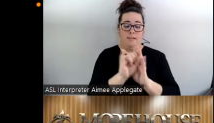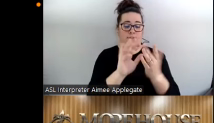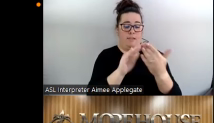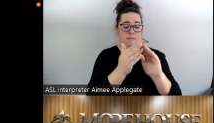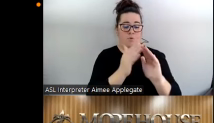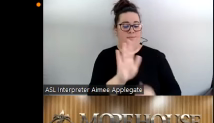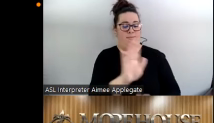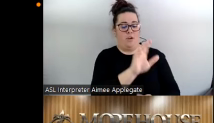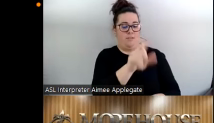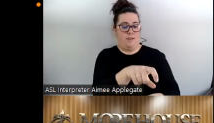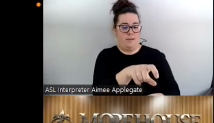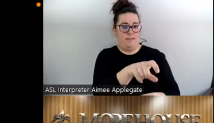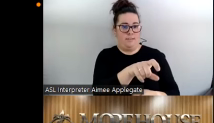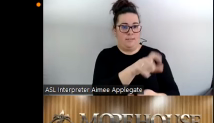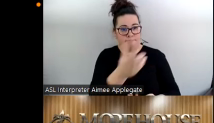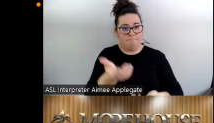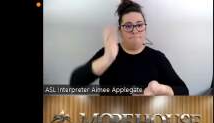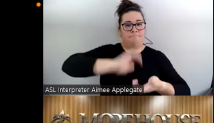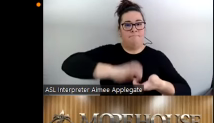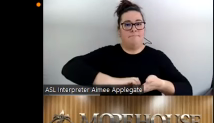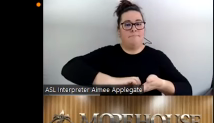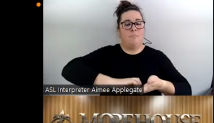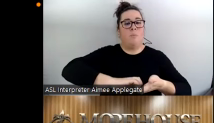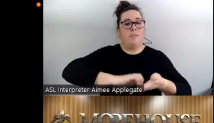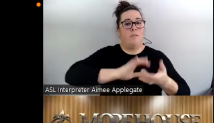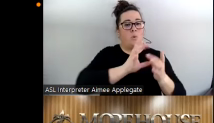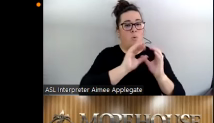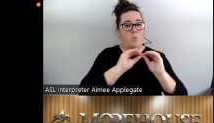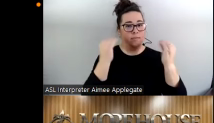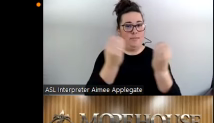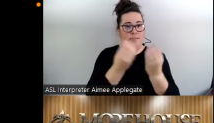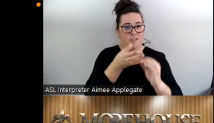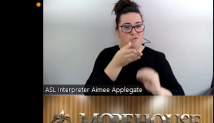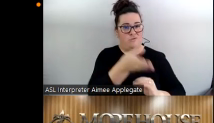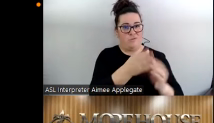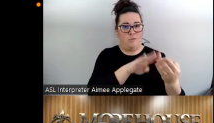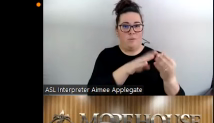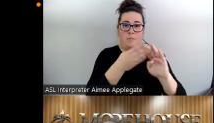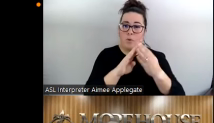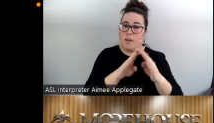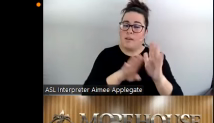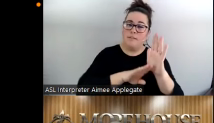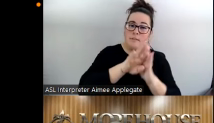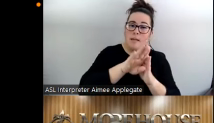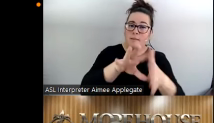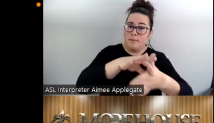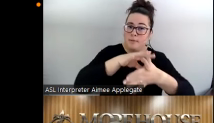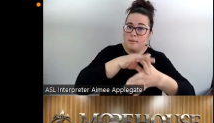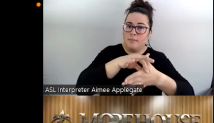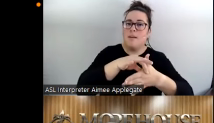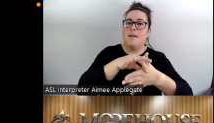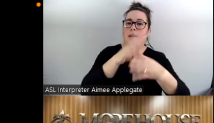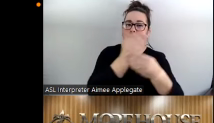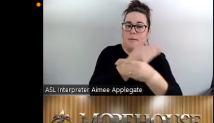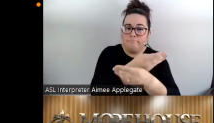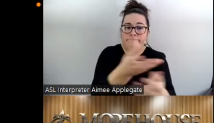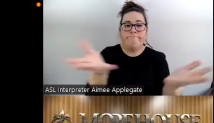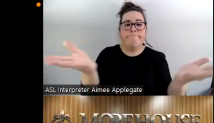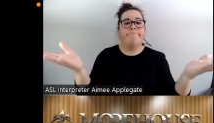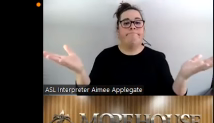then partnering with community-based organizations in order to be able to develop content as well as disseminate that content